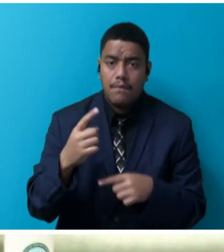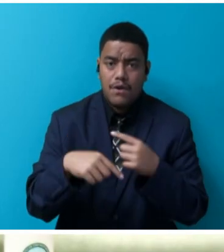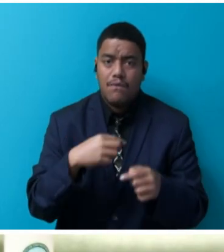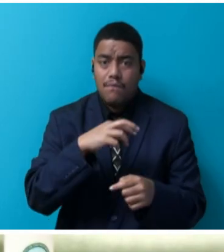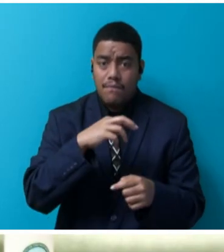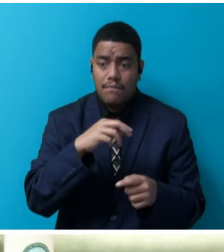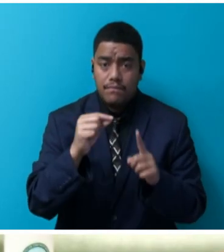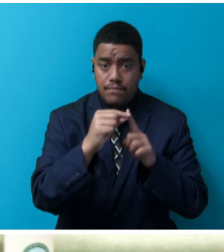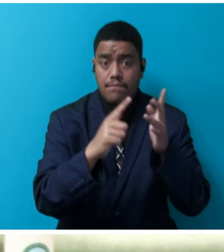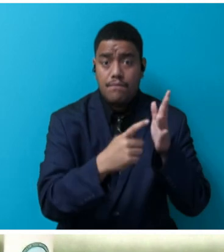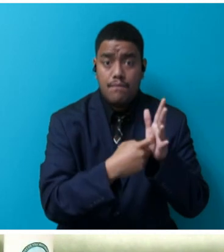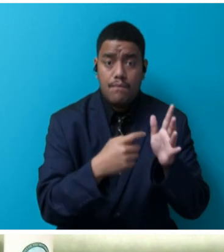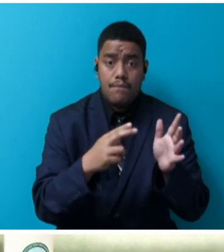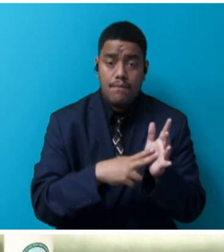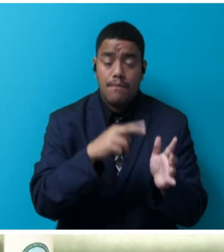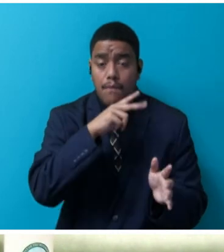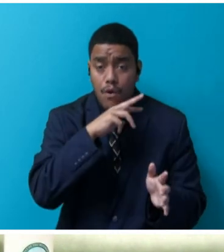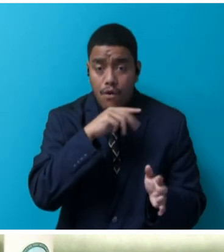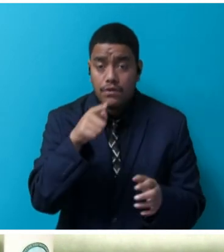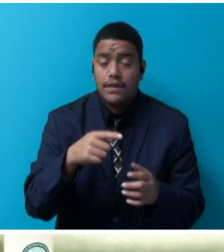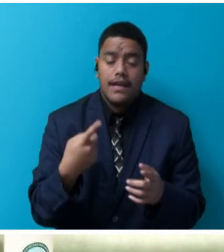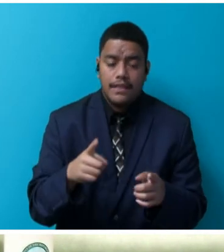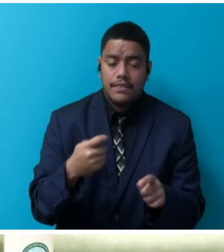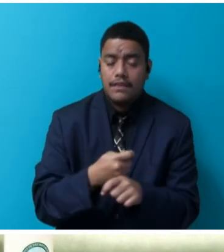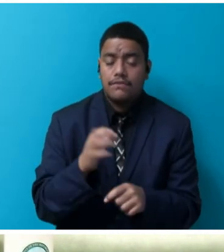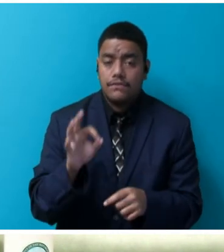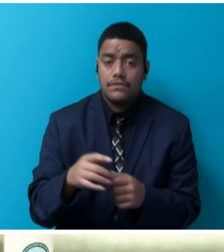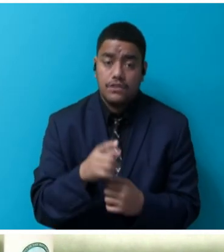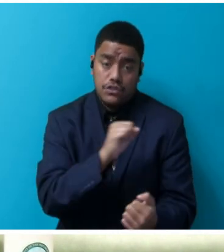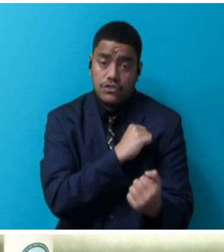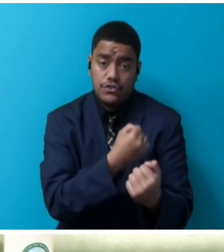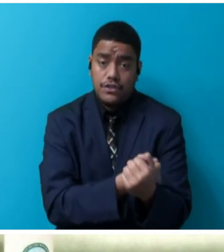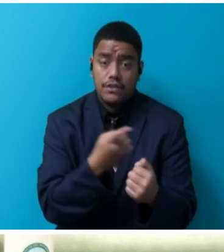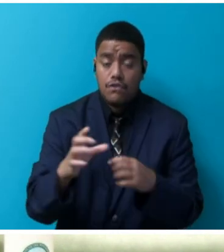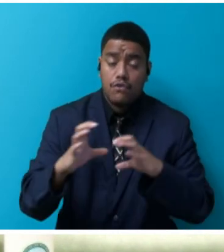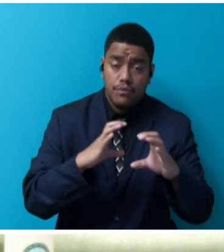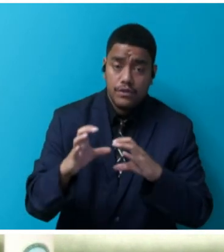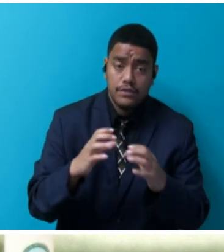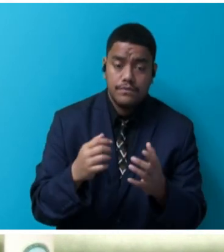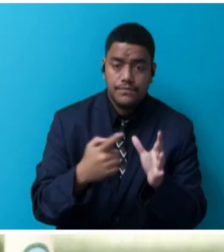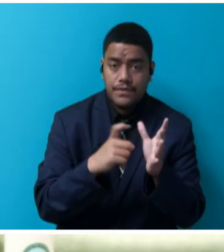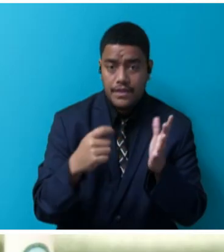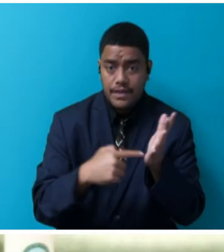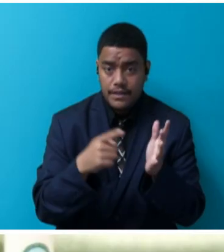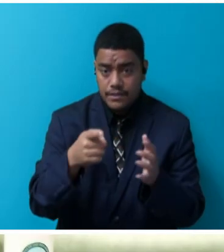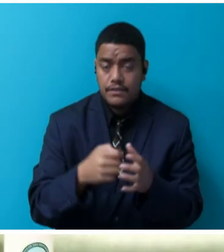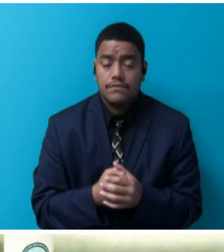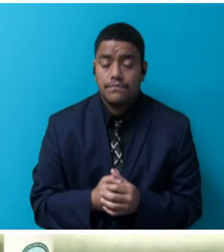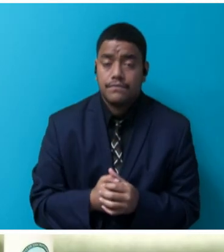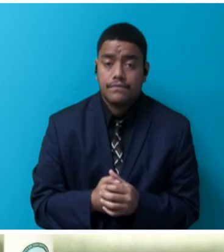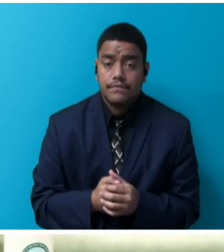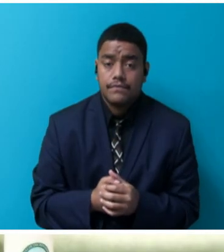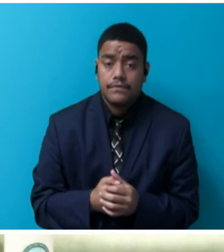the Anti-Scam Task Force. On strengthening the Telecommunications Act of 2008, Honorable Speaker.